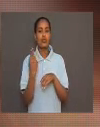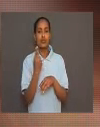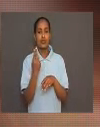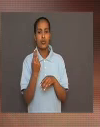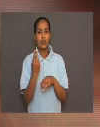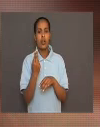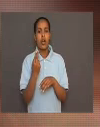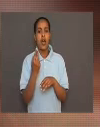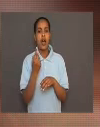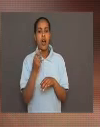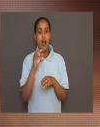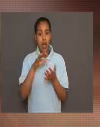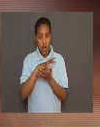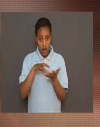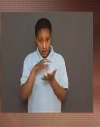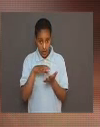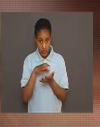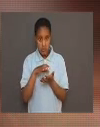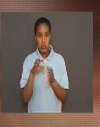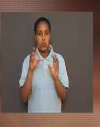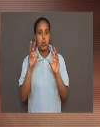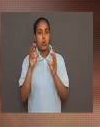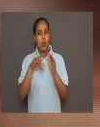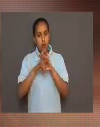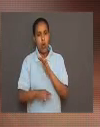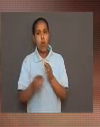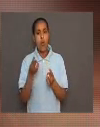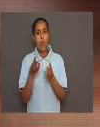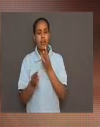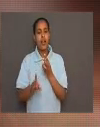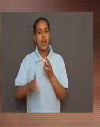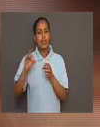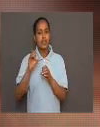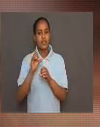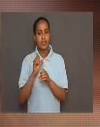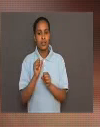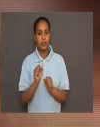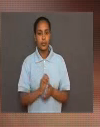in alloys for its low mass and high strength.